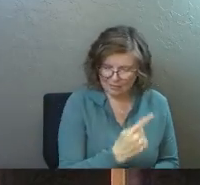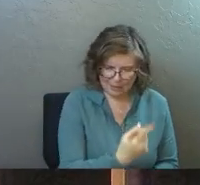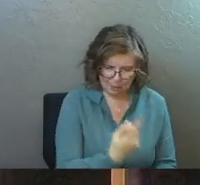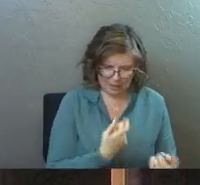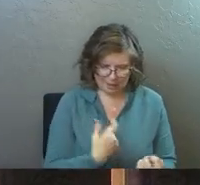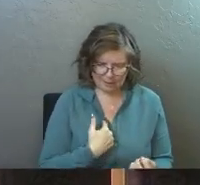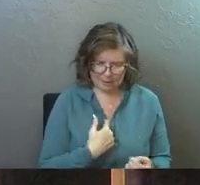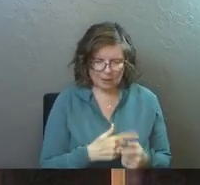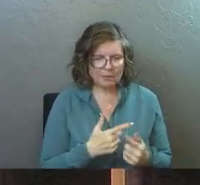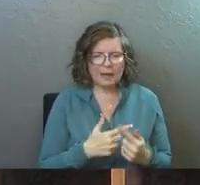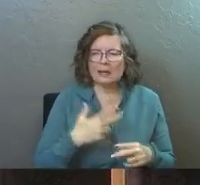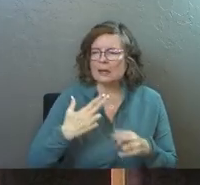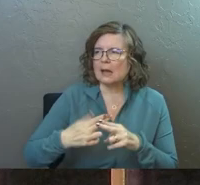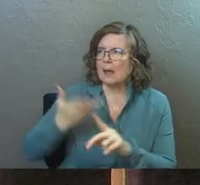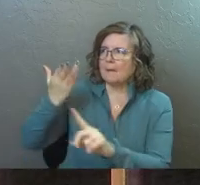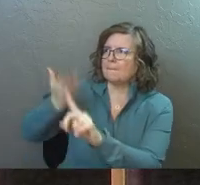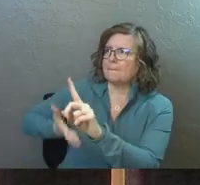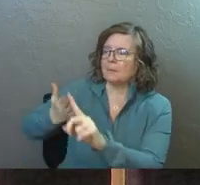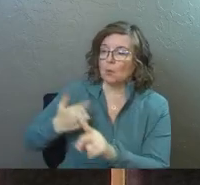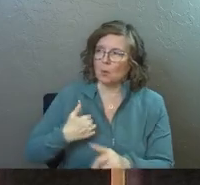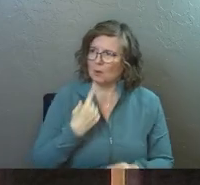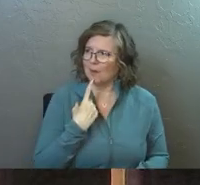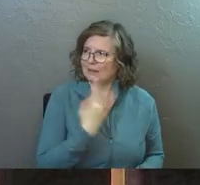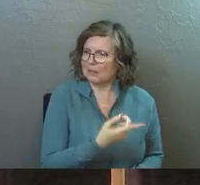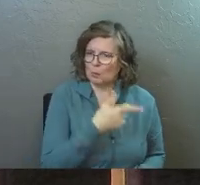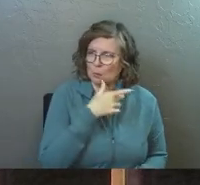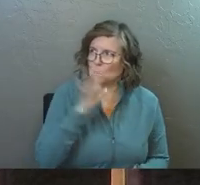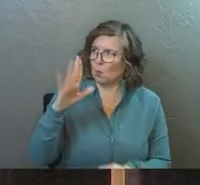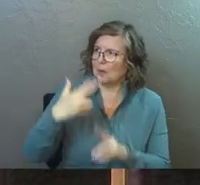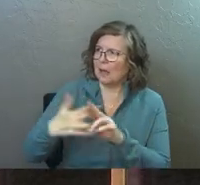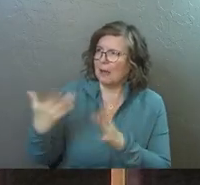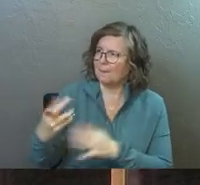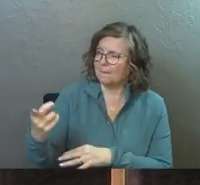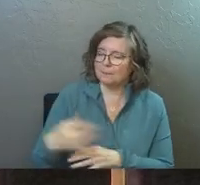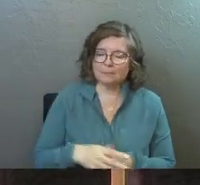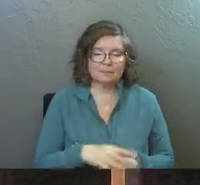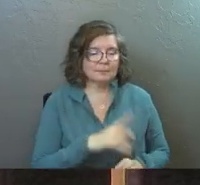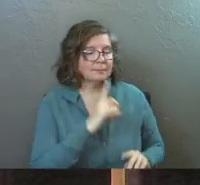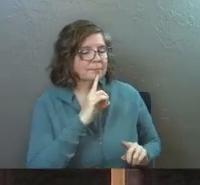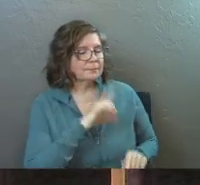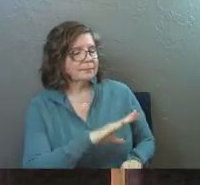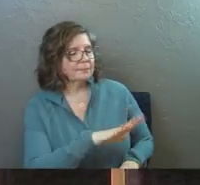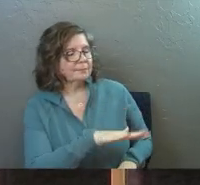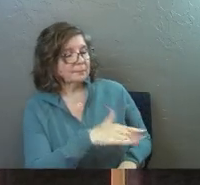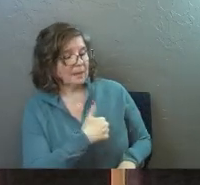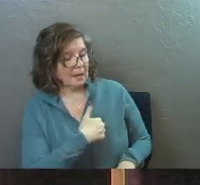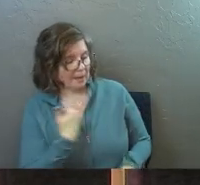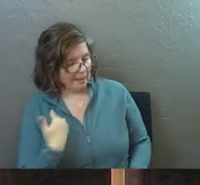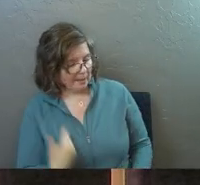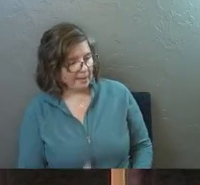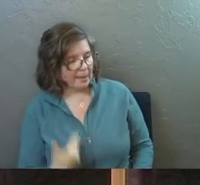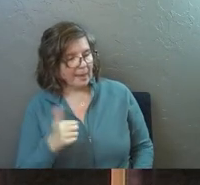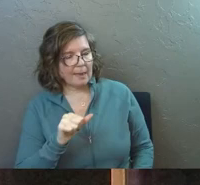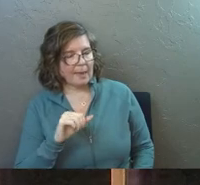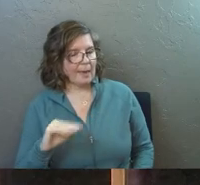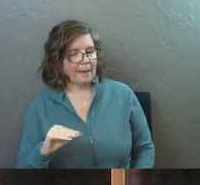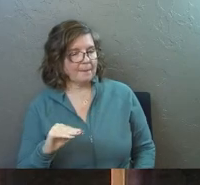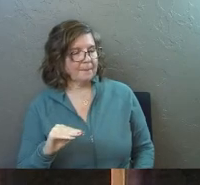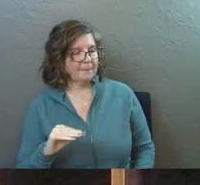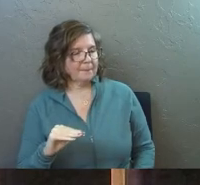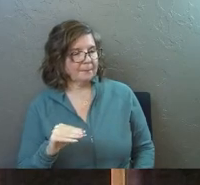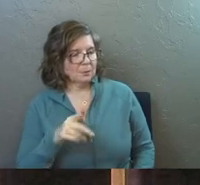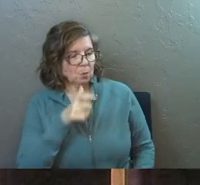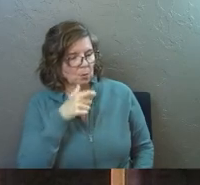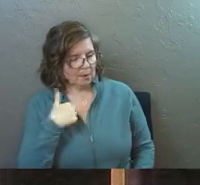will ask me, then what is his name? What should I tell them? God replied to Moses, I am who I